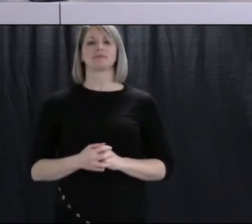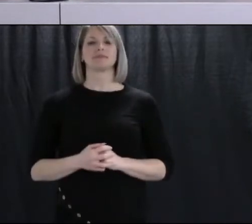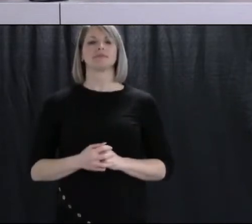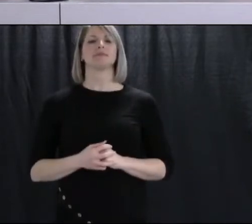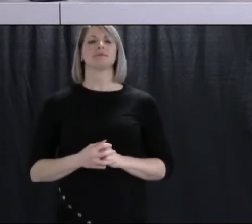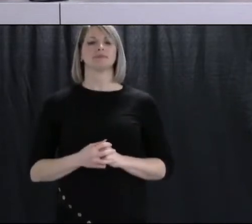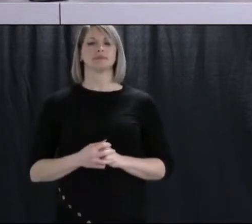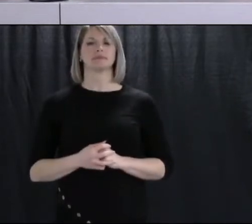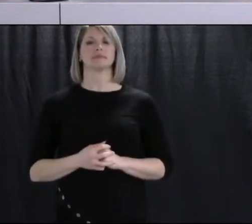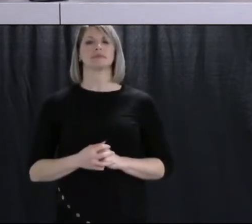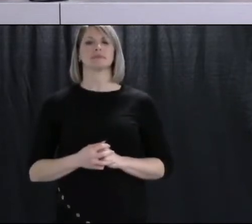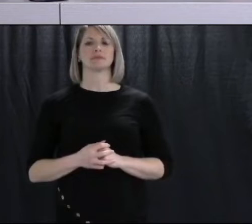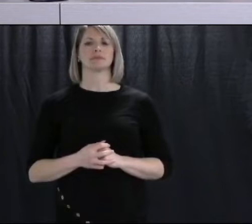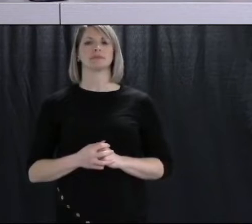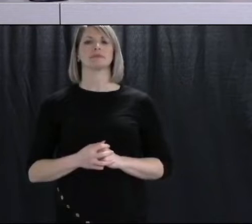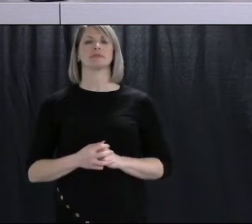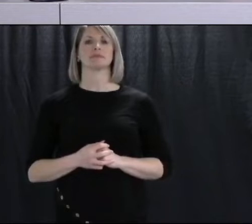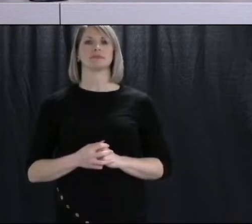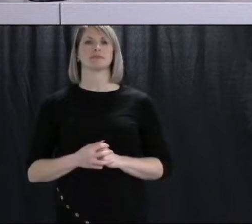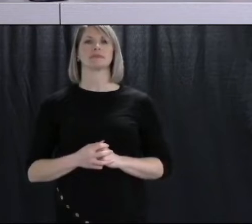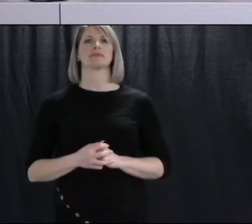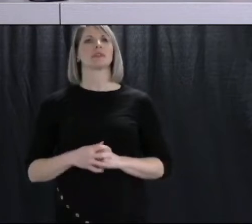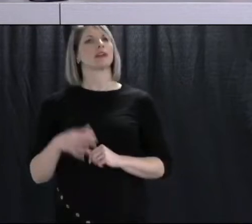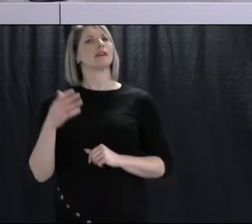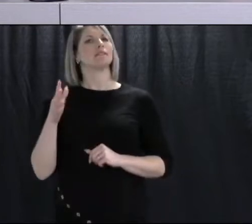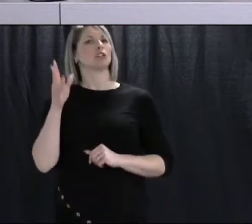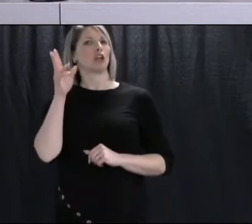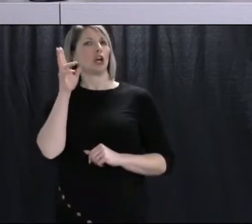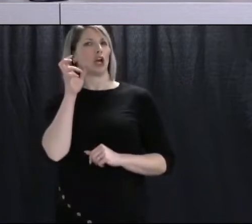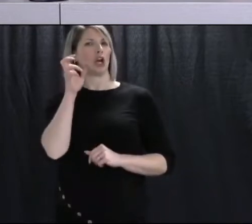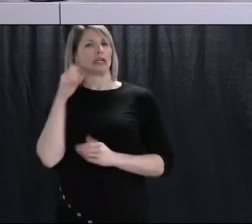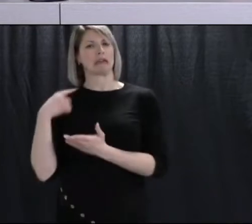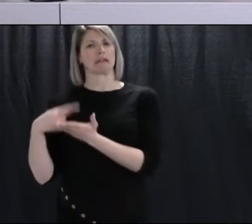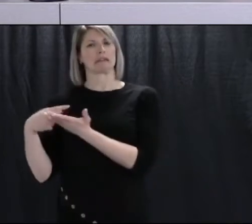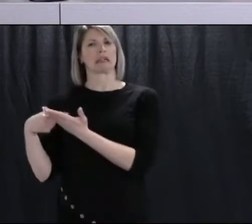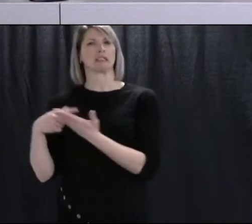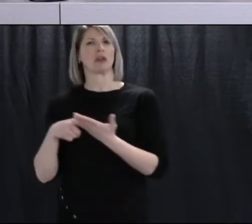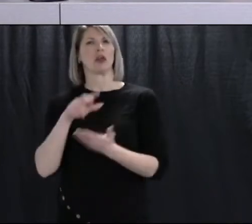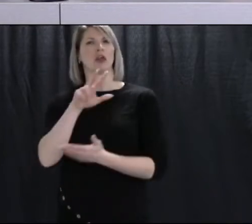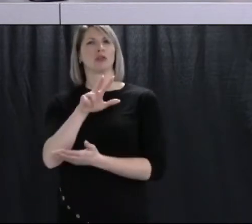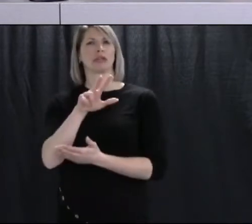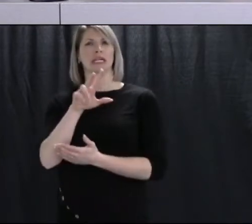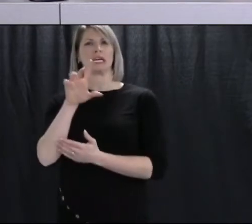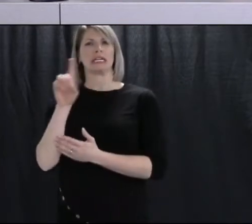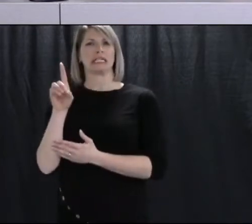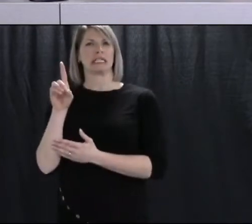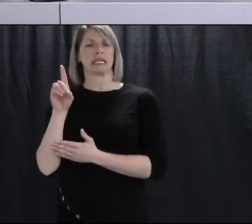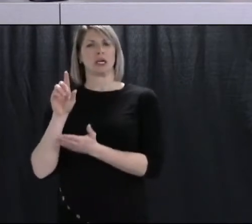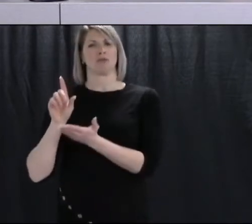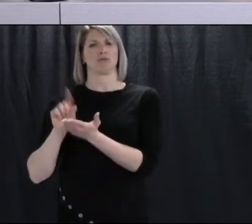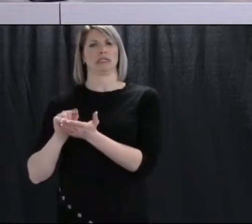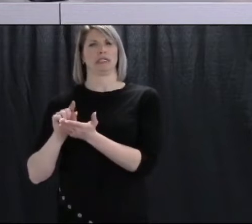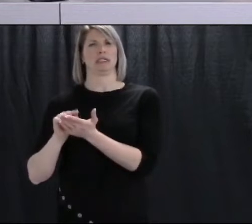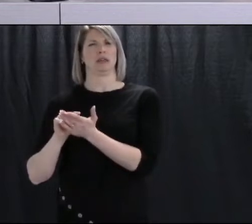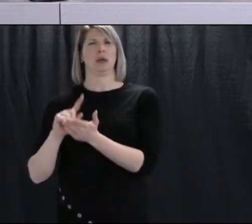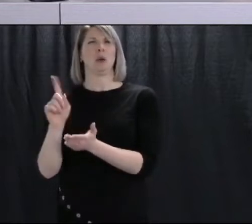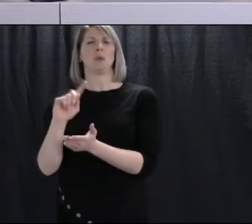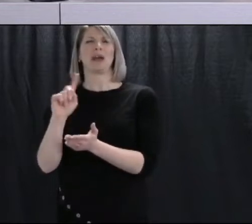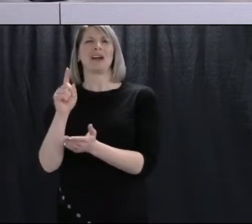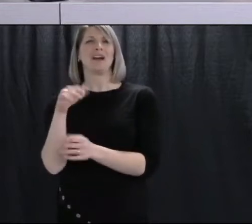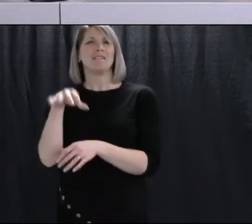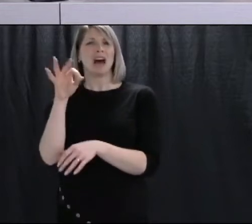I've heard some discussion around 3D printing, for example, the 3D printers that exist in schools in this